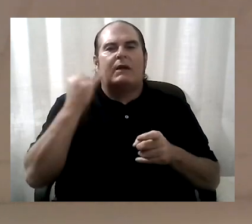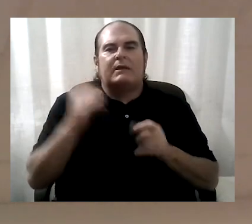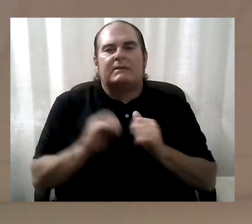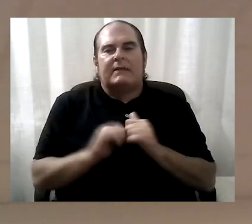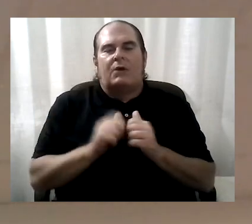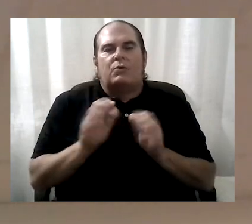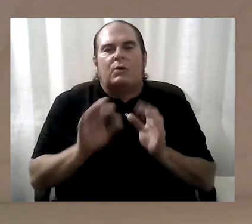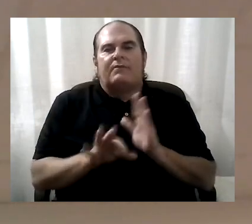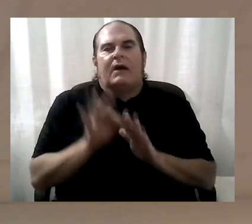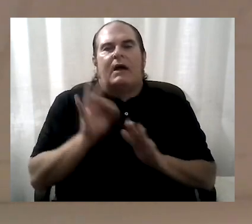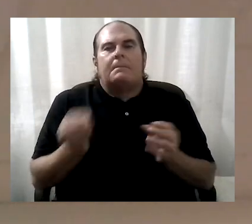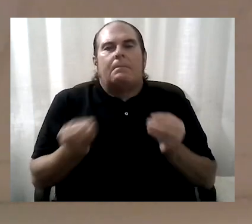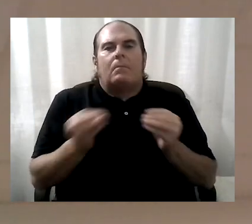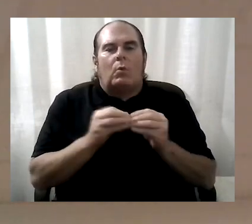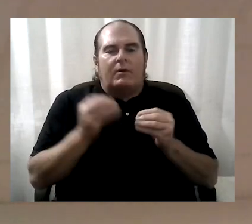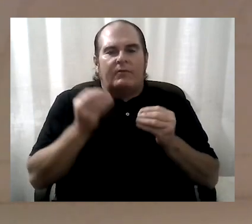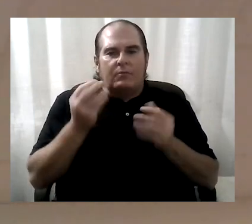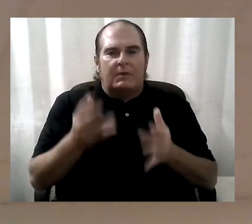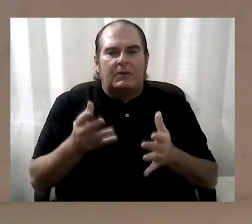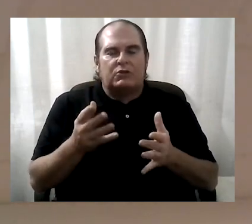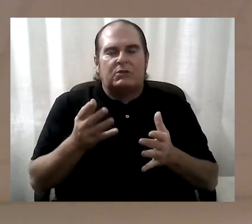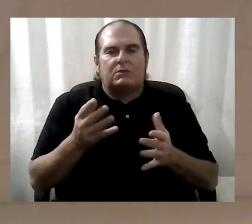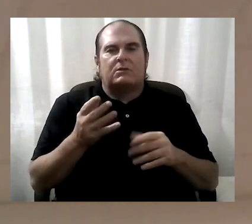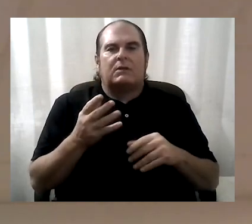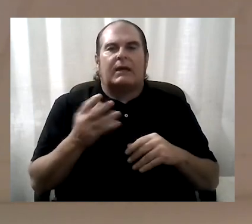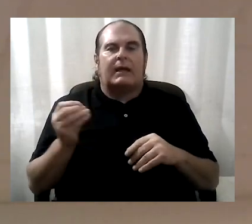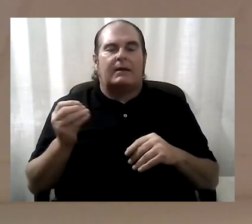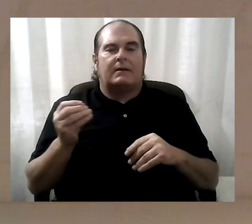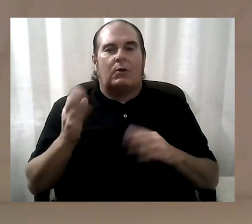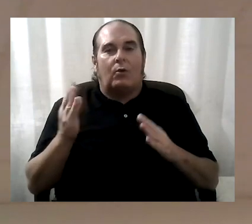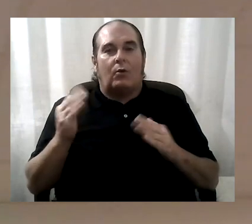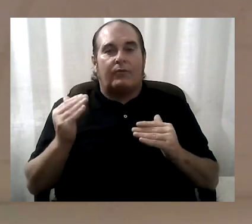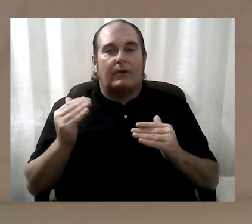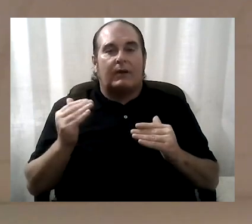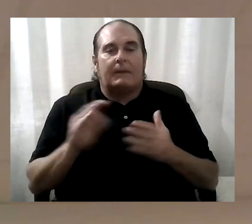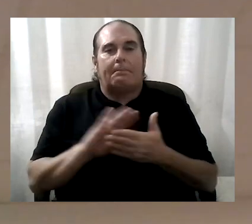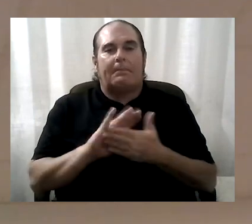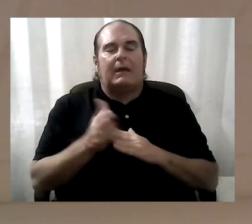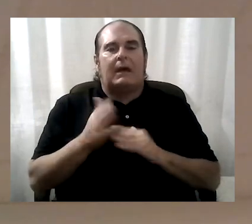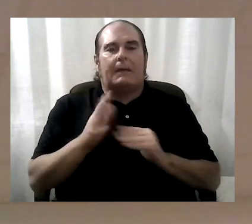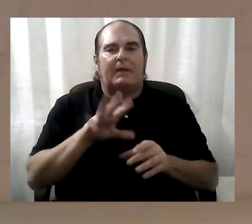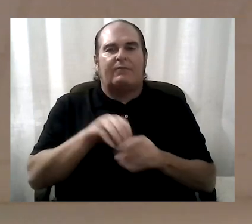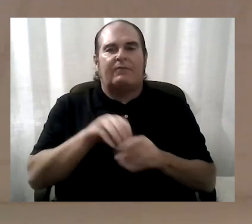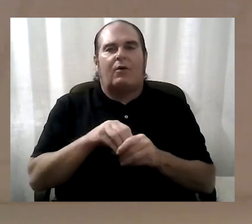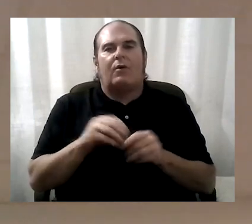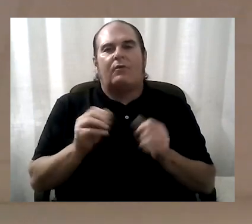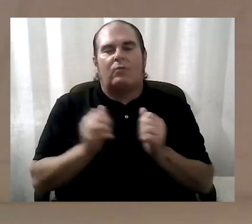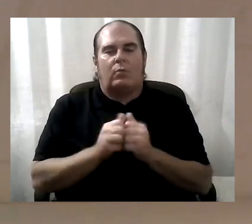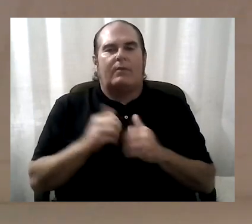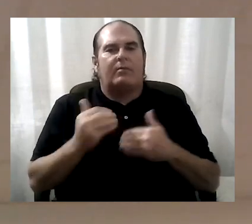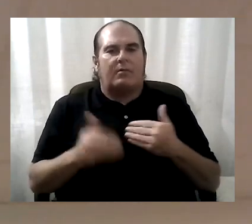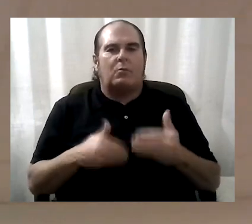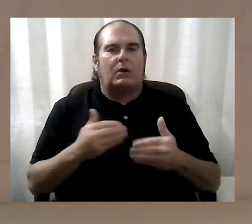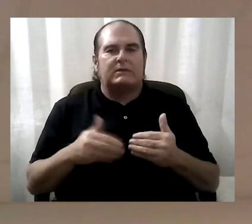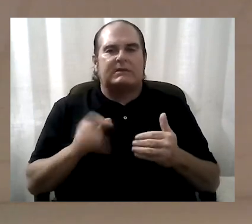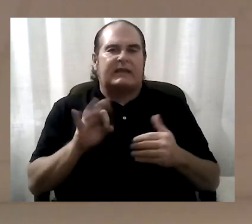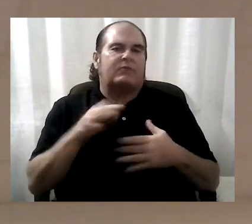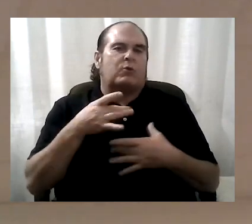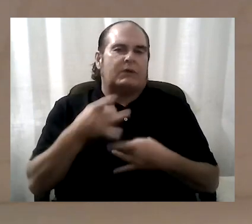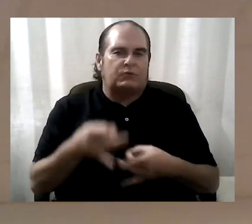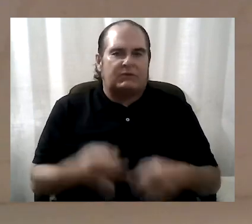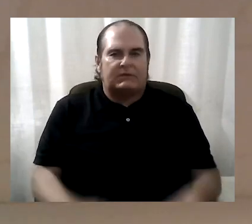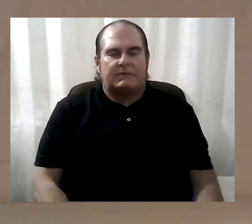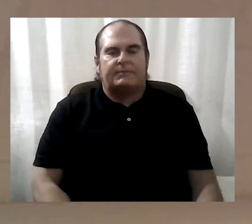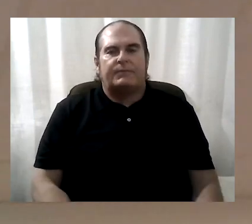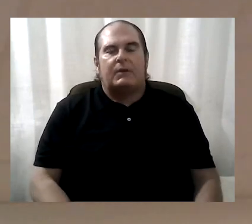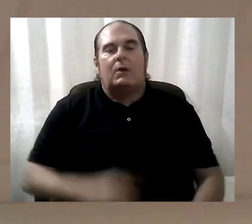or hopefully become involved in the process if you're interested. So when we look at voting bills that have